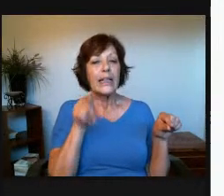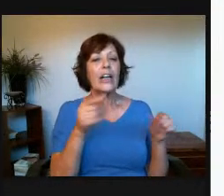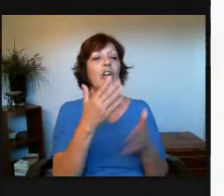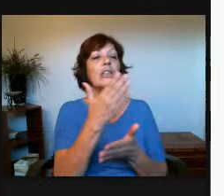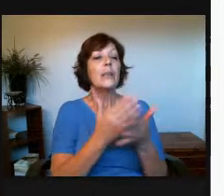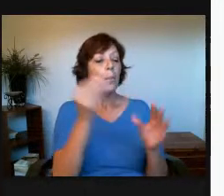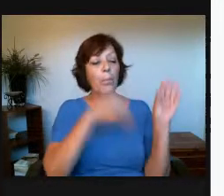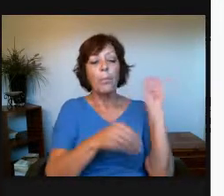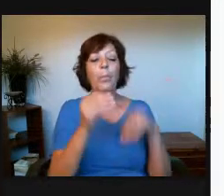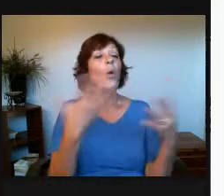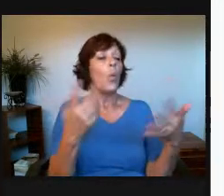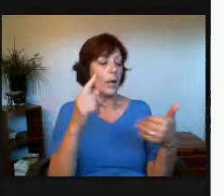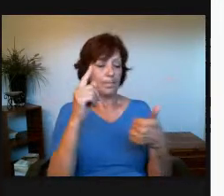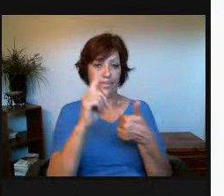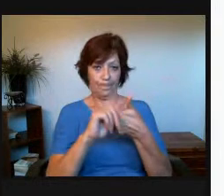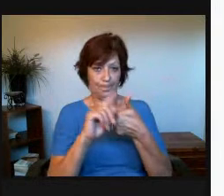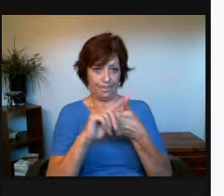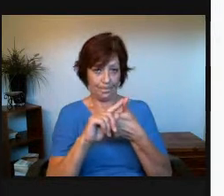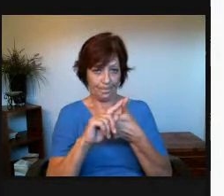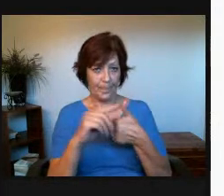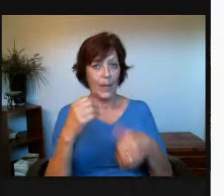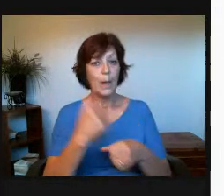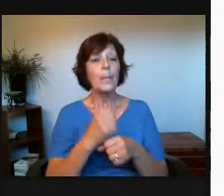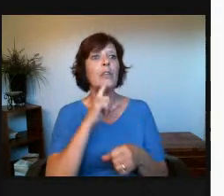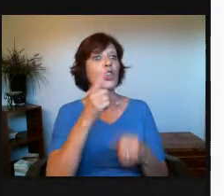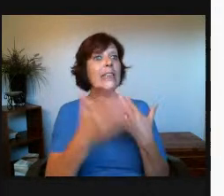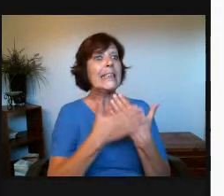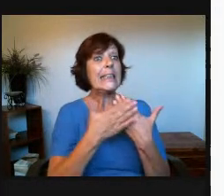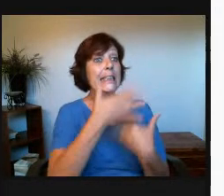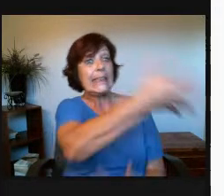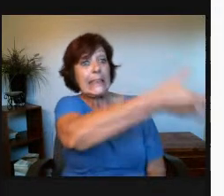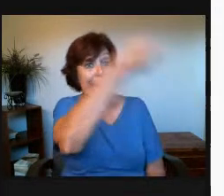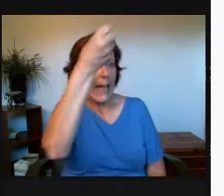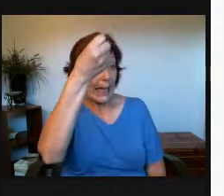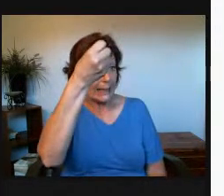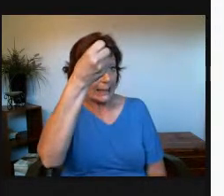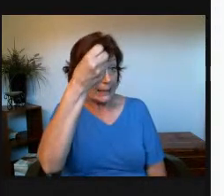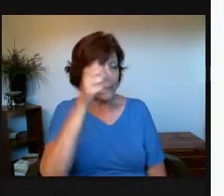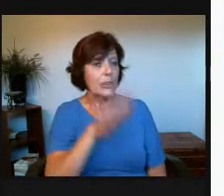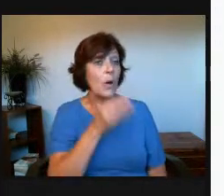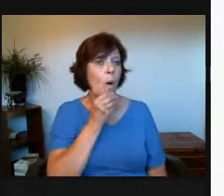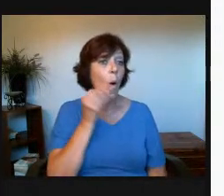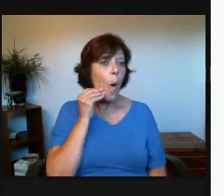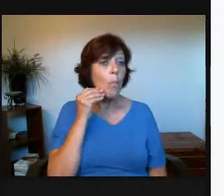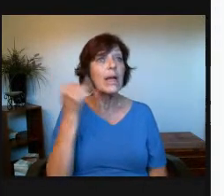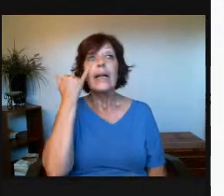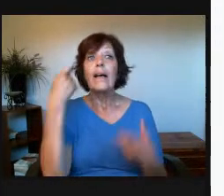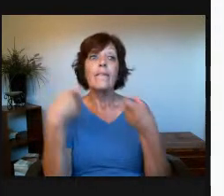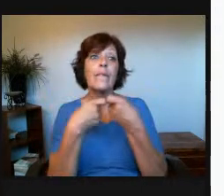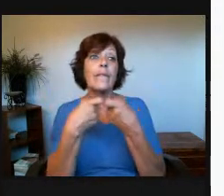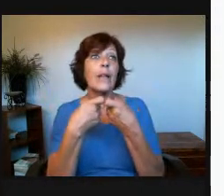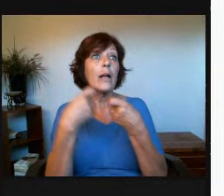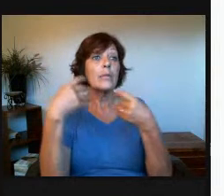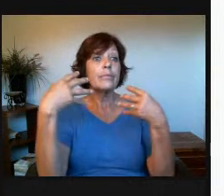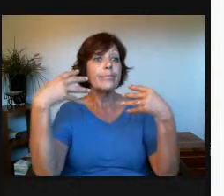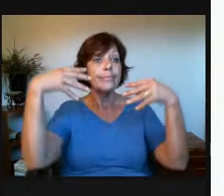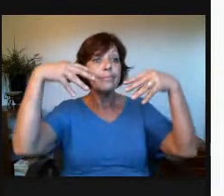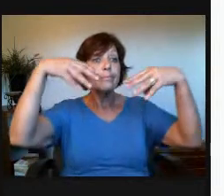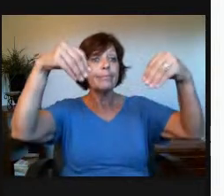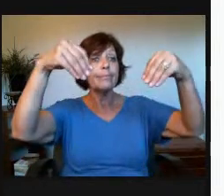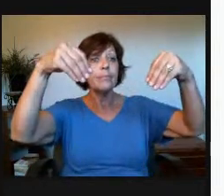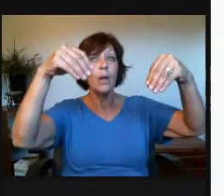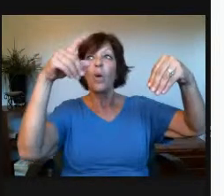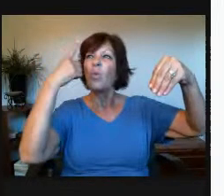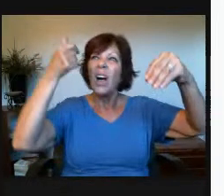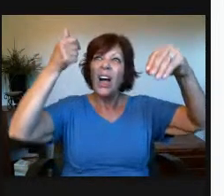you to have it. First of all, please make sure it's easily accessible in your home or office. If the power is out, you don't want it in the